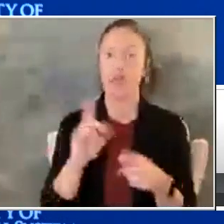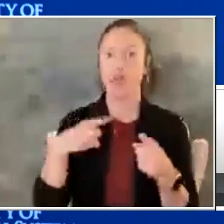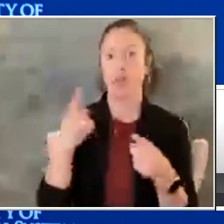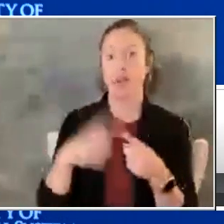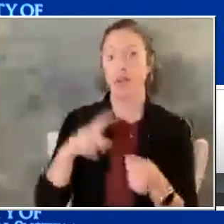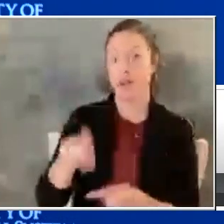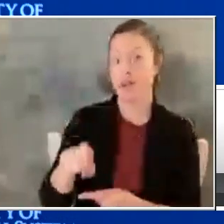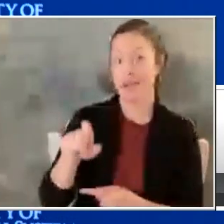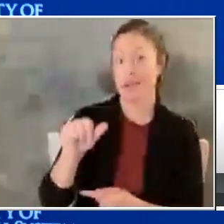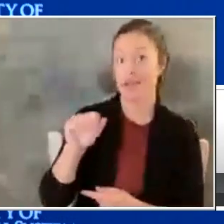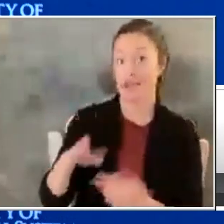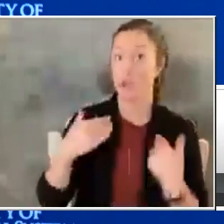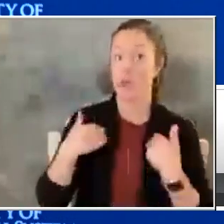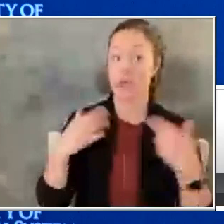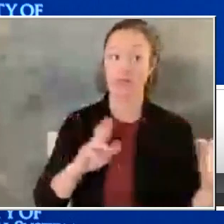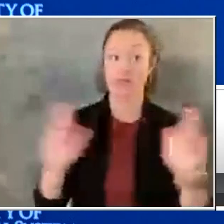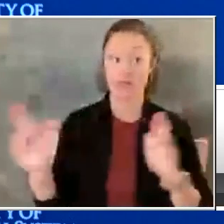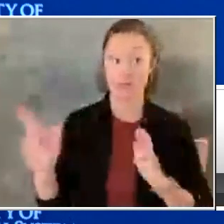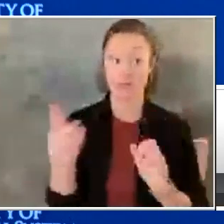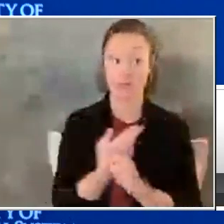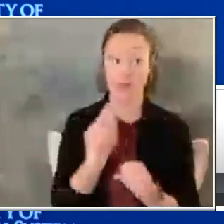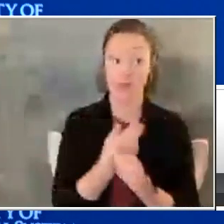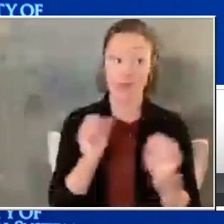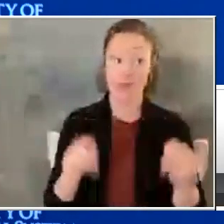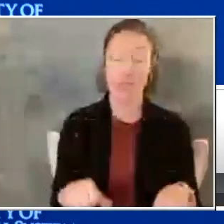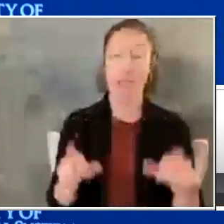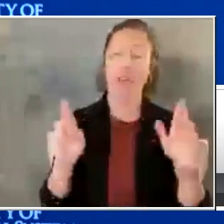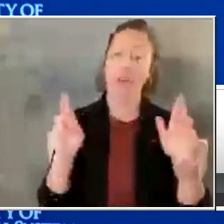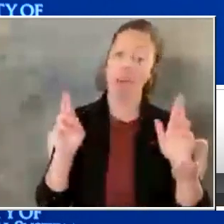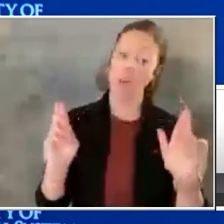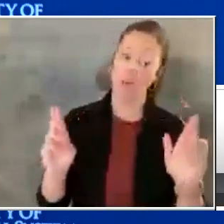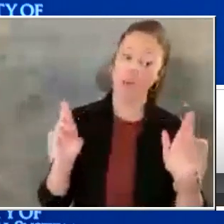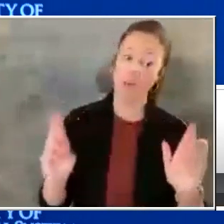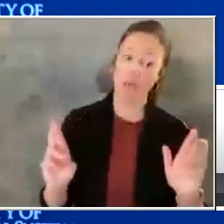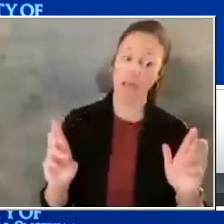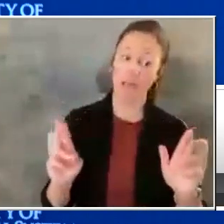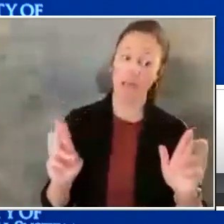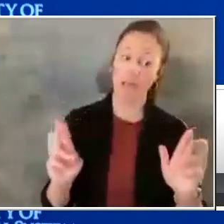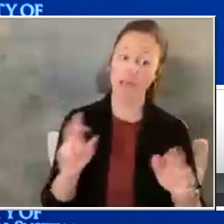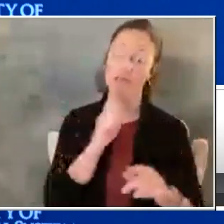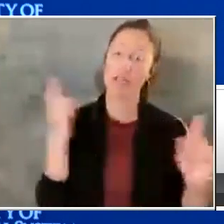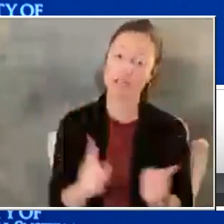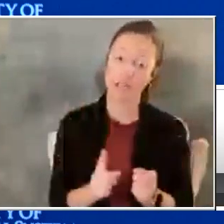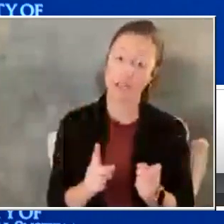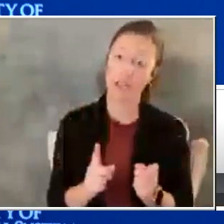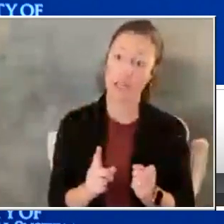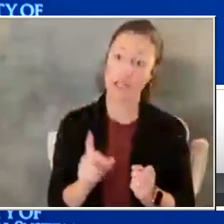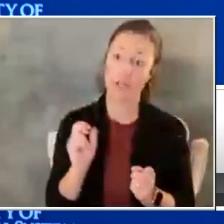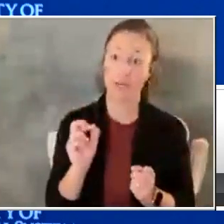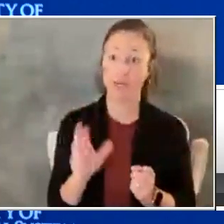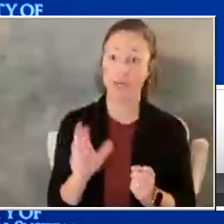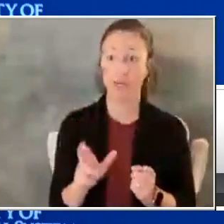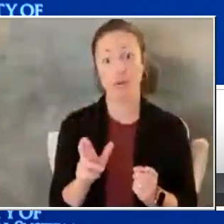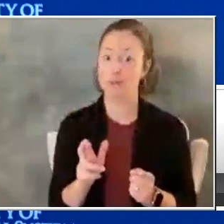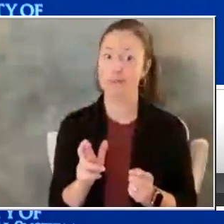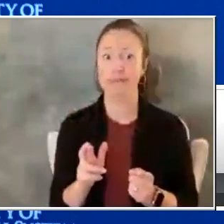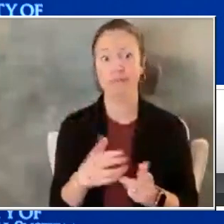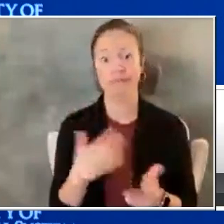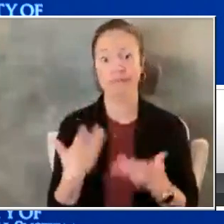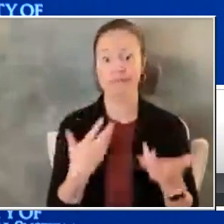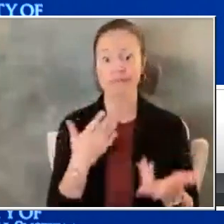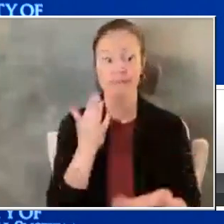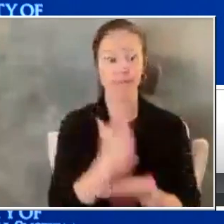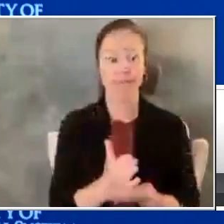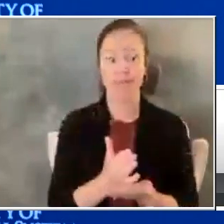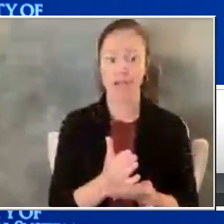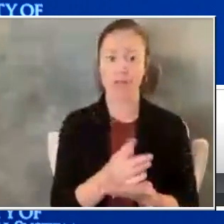we have them to use, because we are hoping to decrease or stop the fast